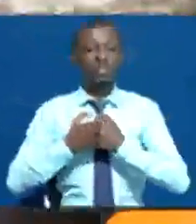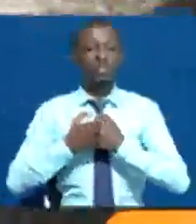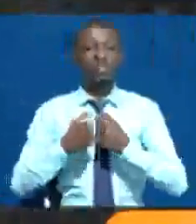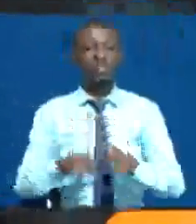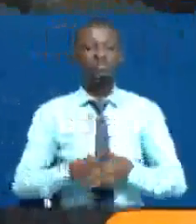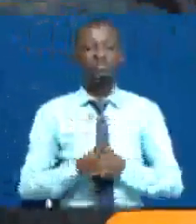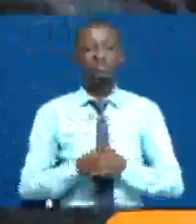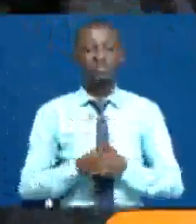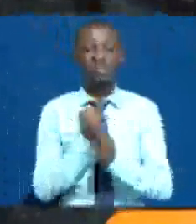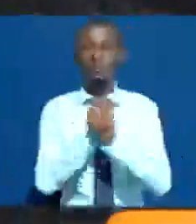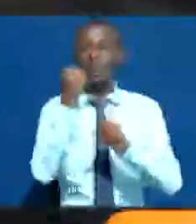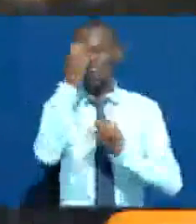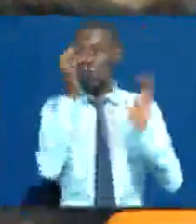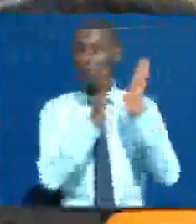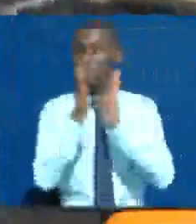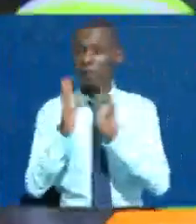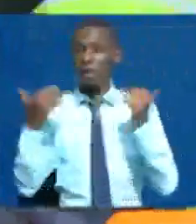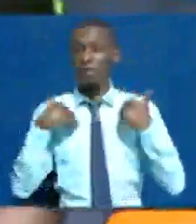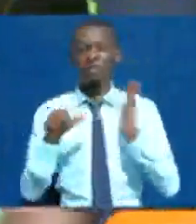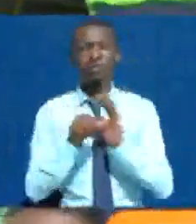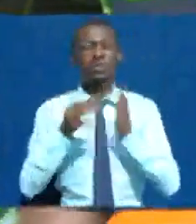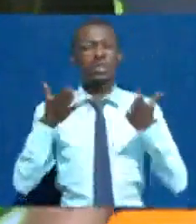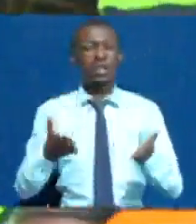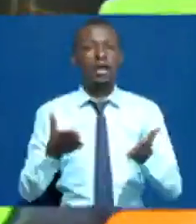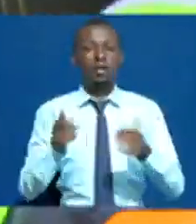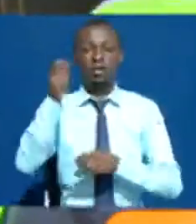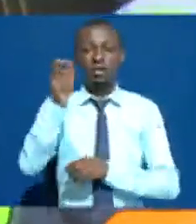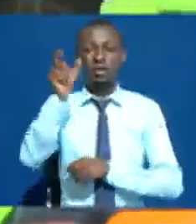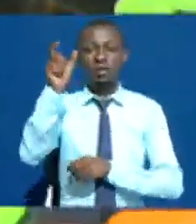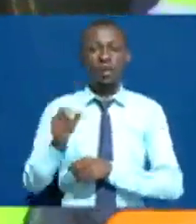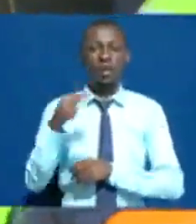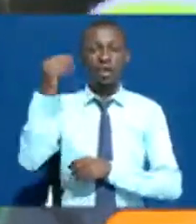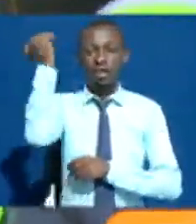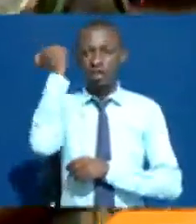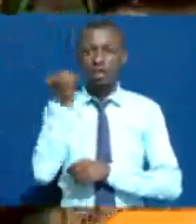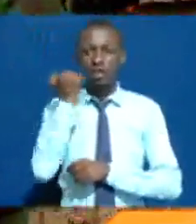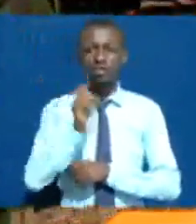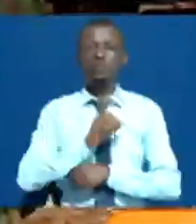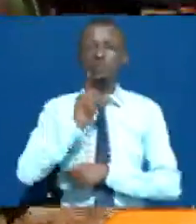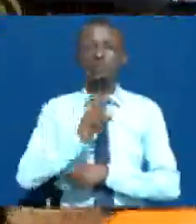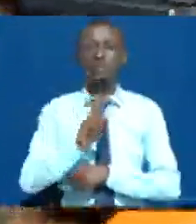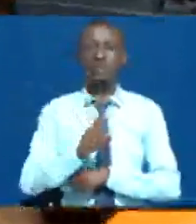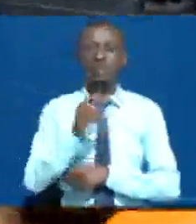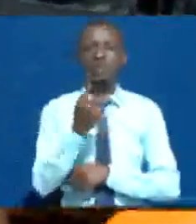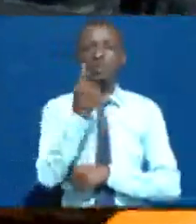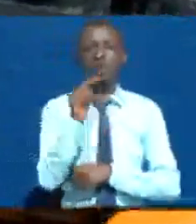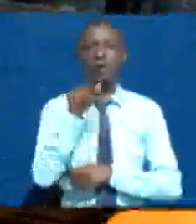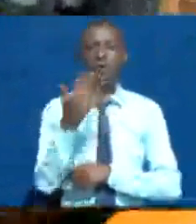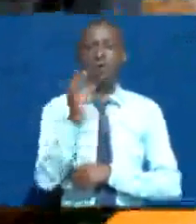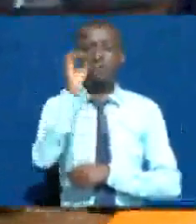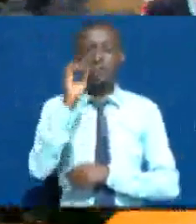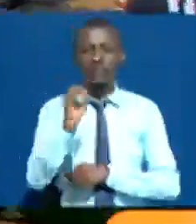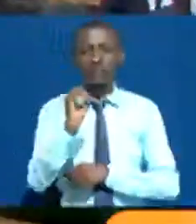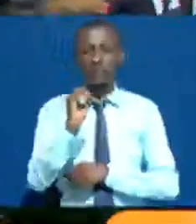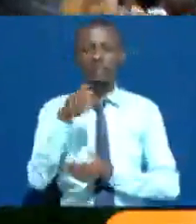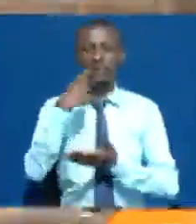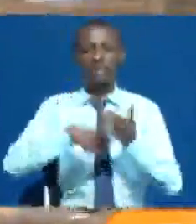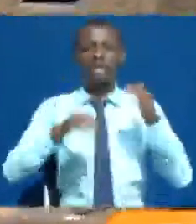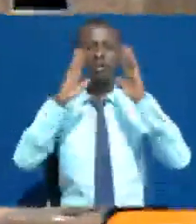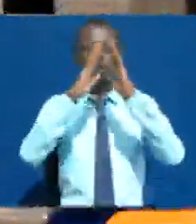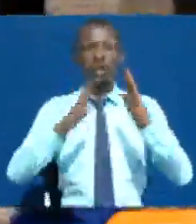disarray. A three-judge bench at the High Court ruled that the housing levy of 1.5% is unconstitutional.